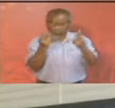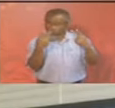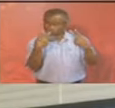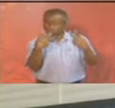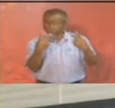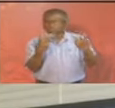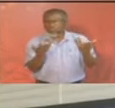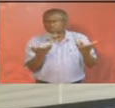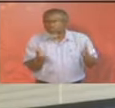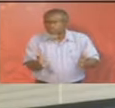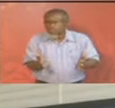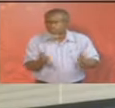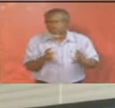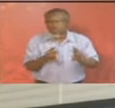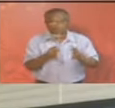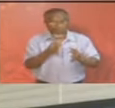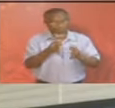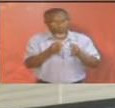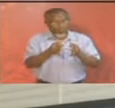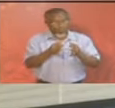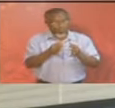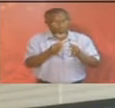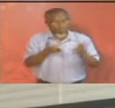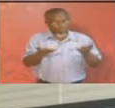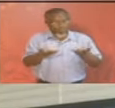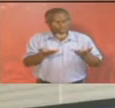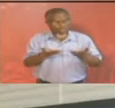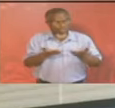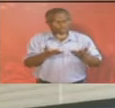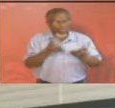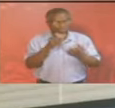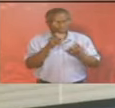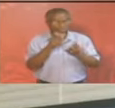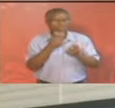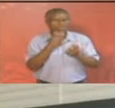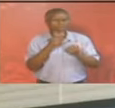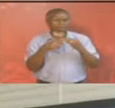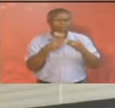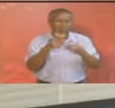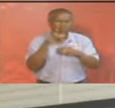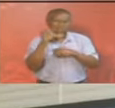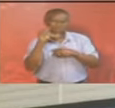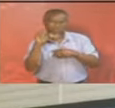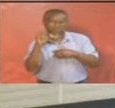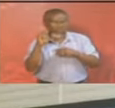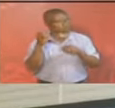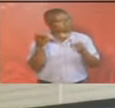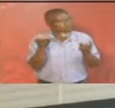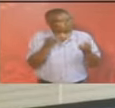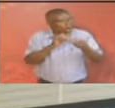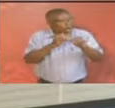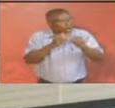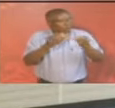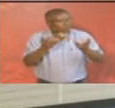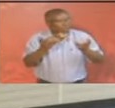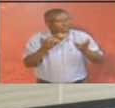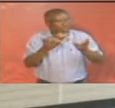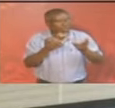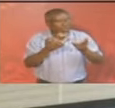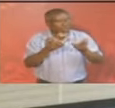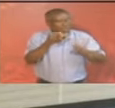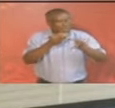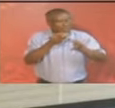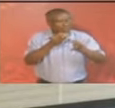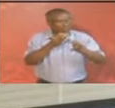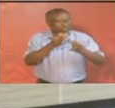where is TB ranked in the classification of being among pre-existing conditions or comorbidities in